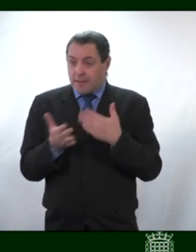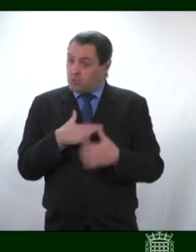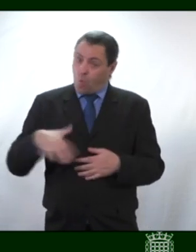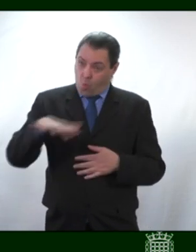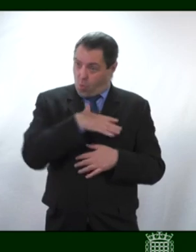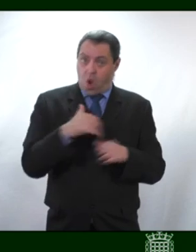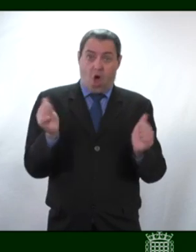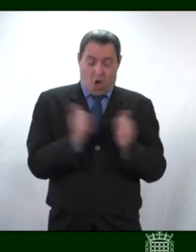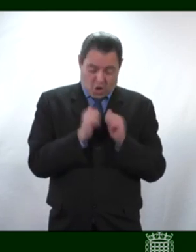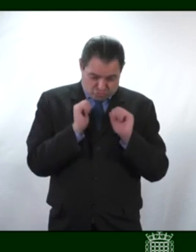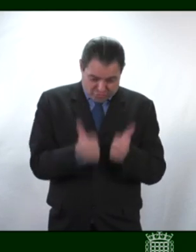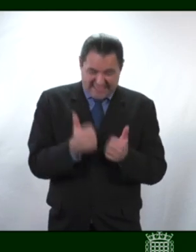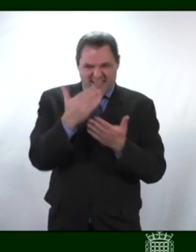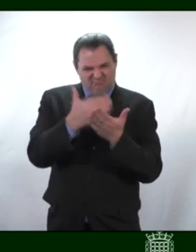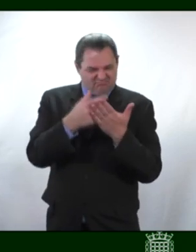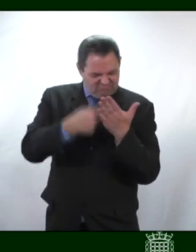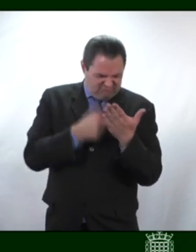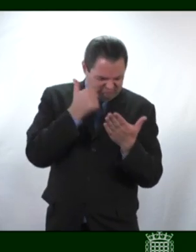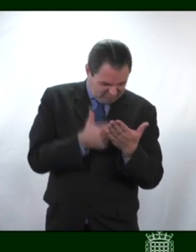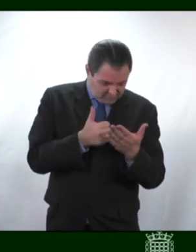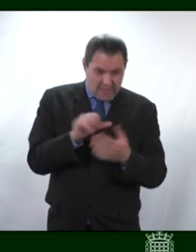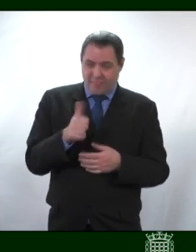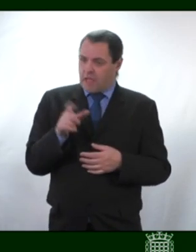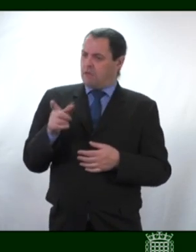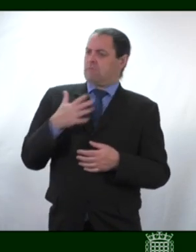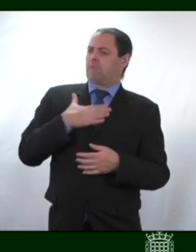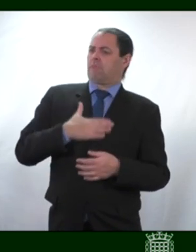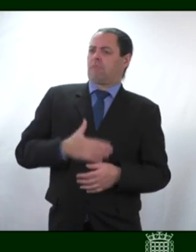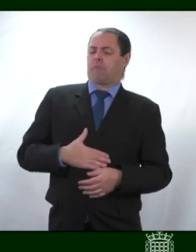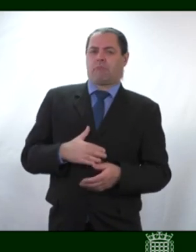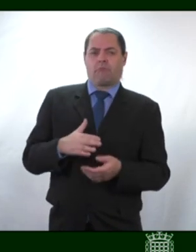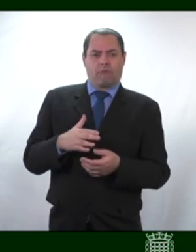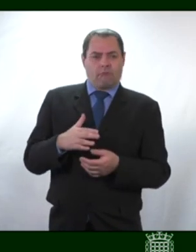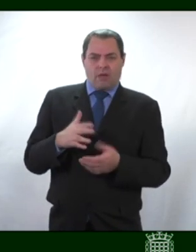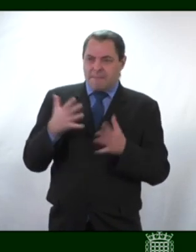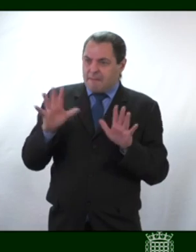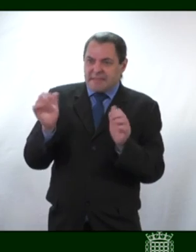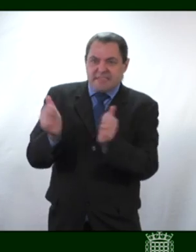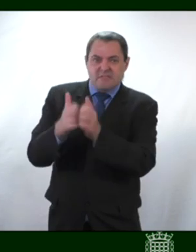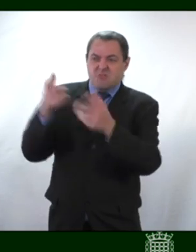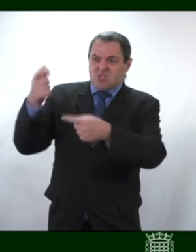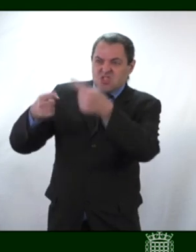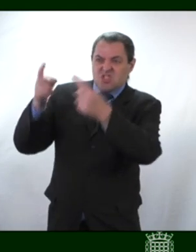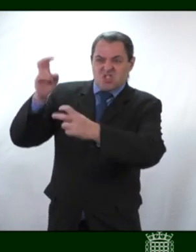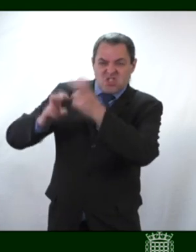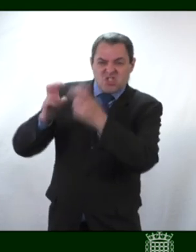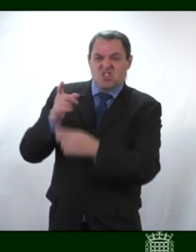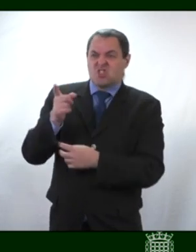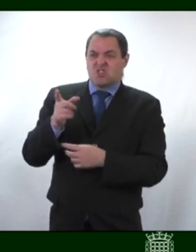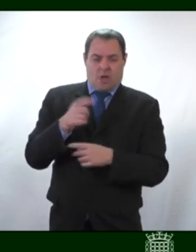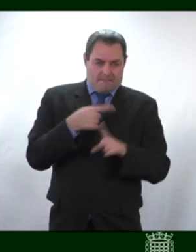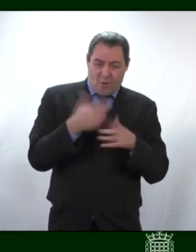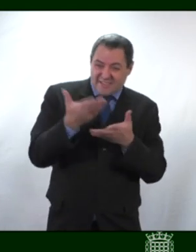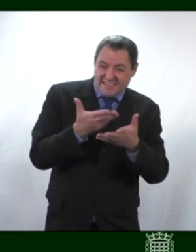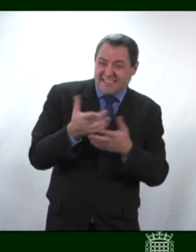that comes with the measures that are necessary, if then after a very public disagreement, instead of the constructive work